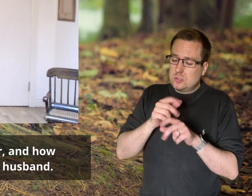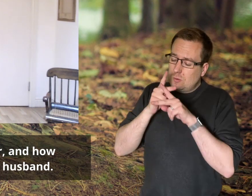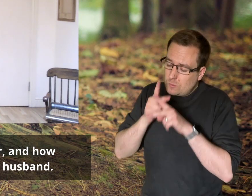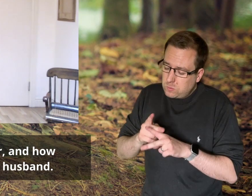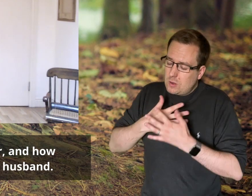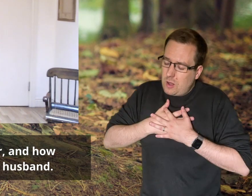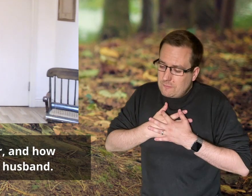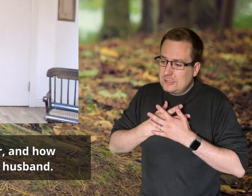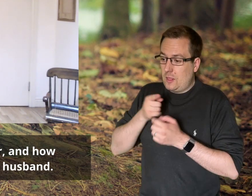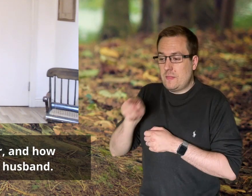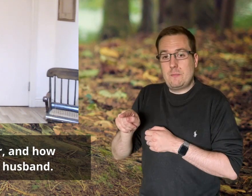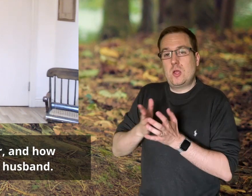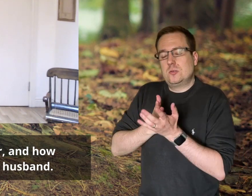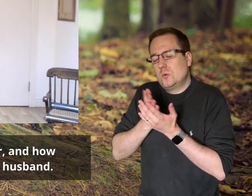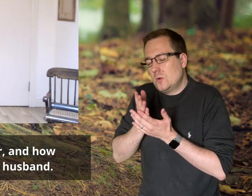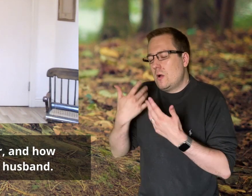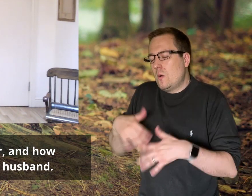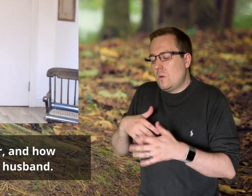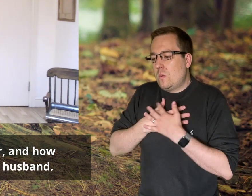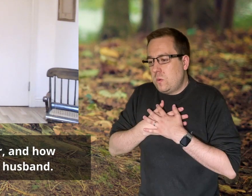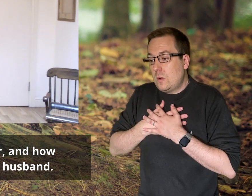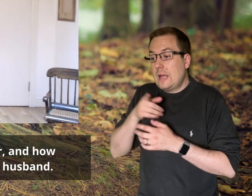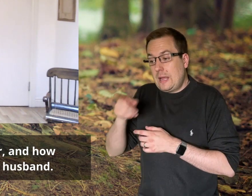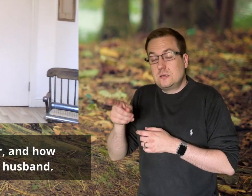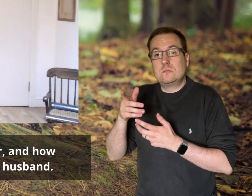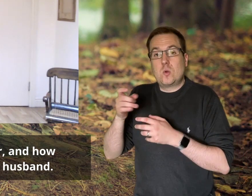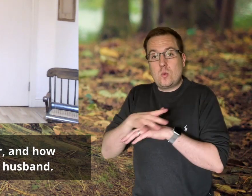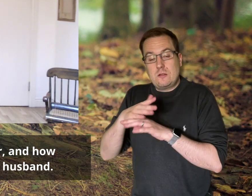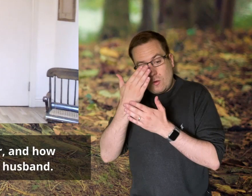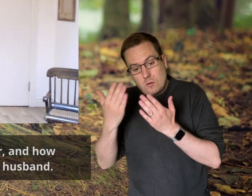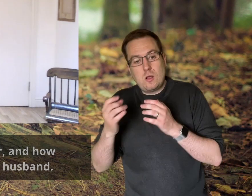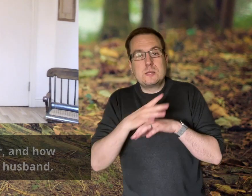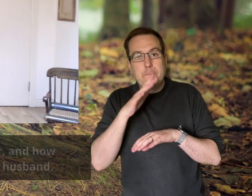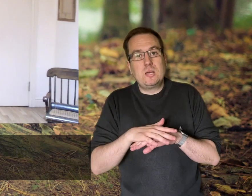loving her, and how each wife is to honour her husband.